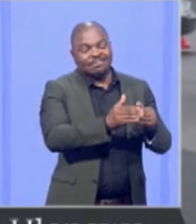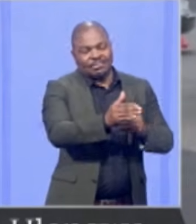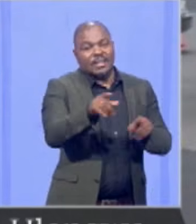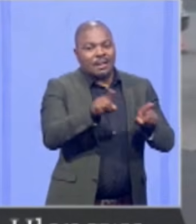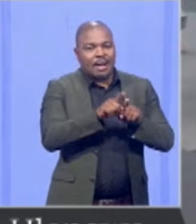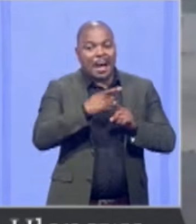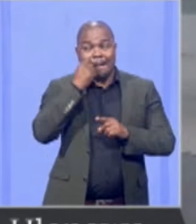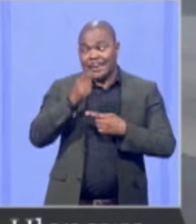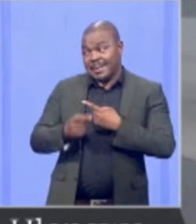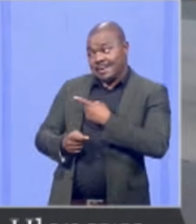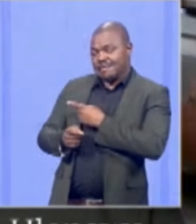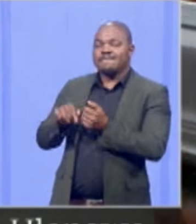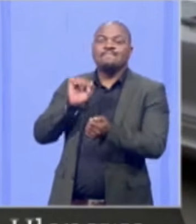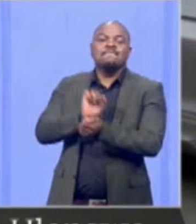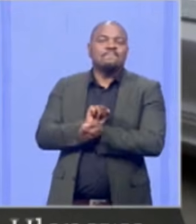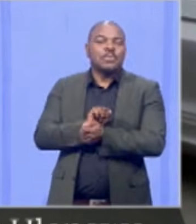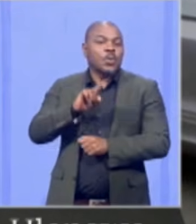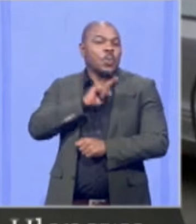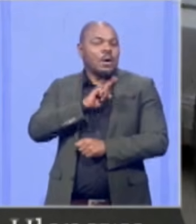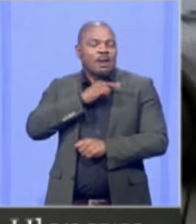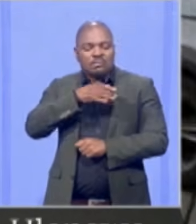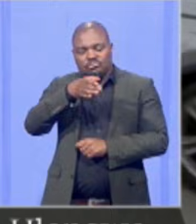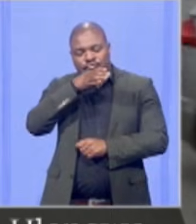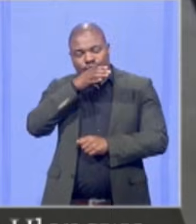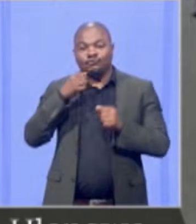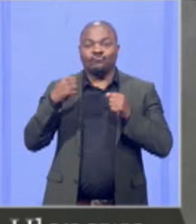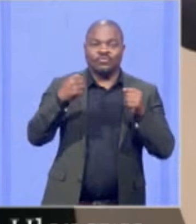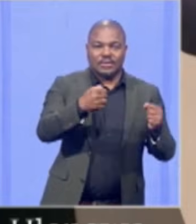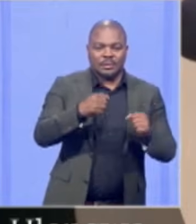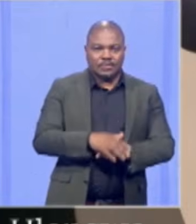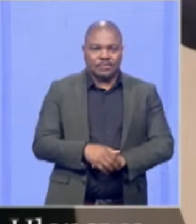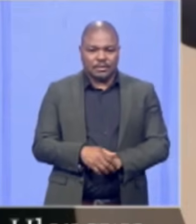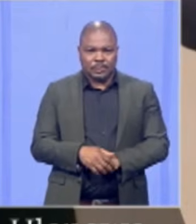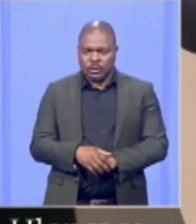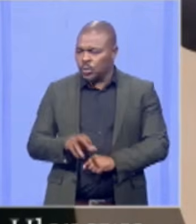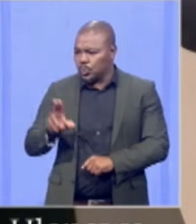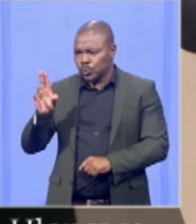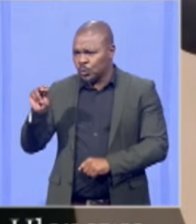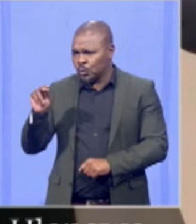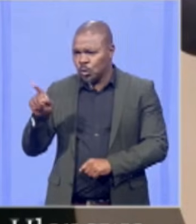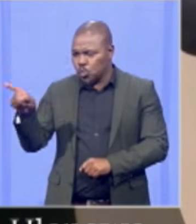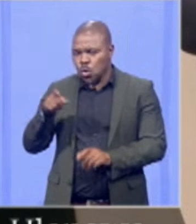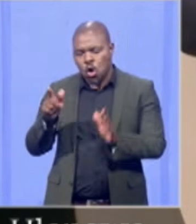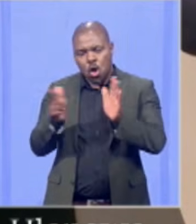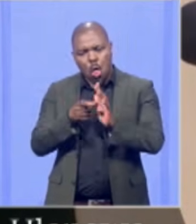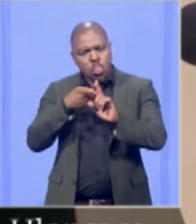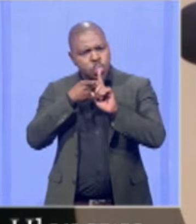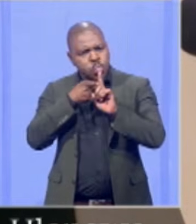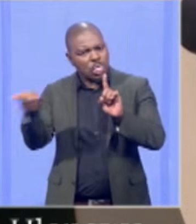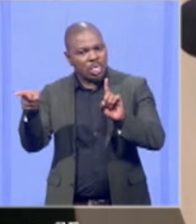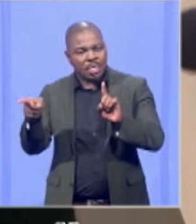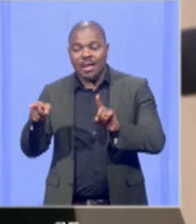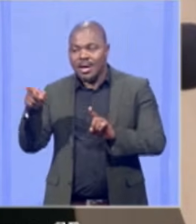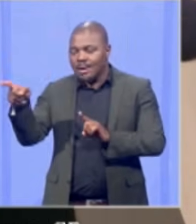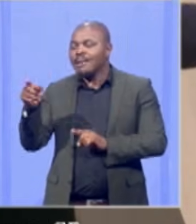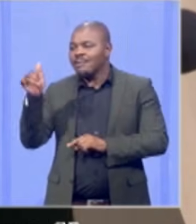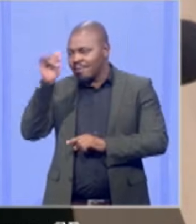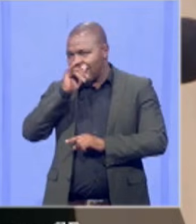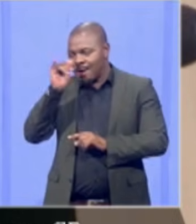monna yono yo tshwaretsweng go kgweetsa a itshietse. No. This is a transgression. It's a criminal